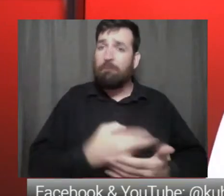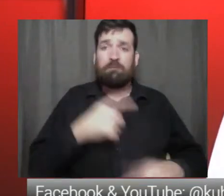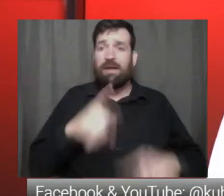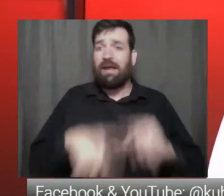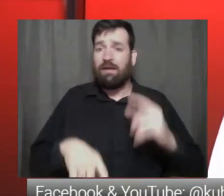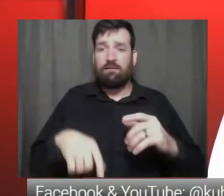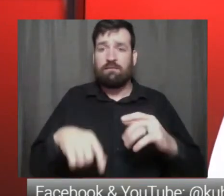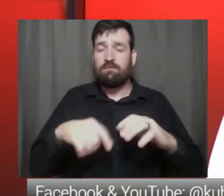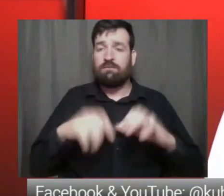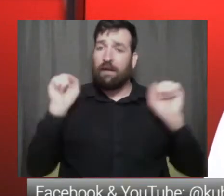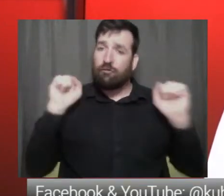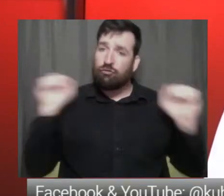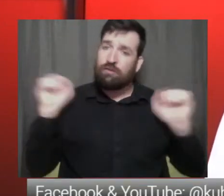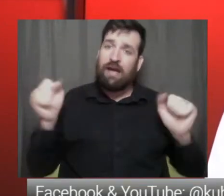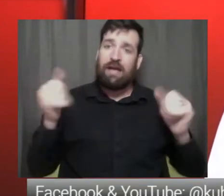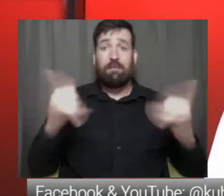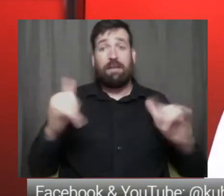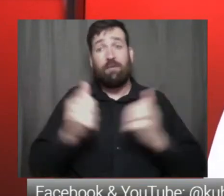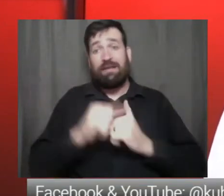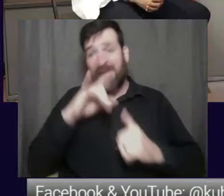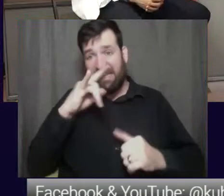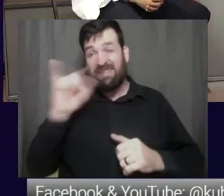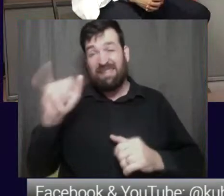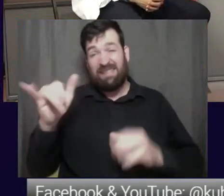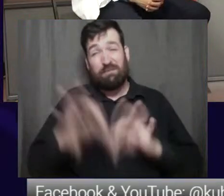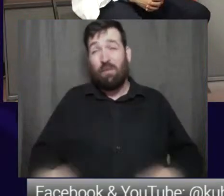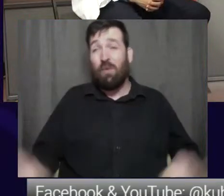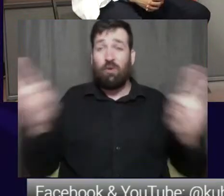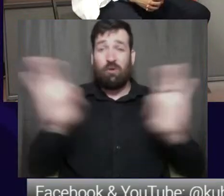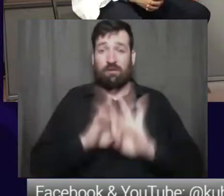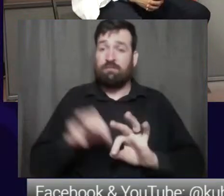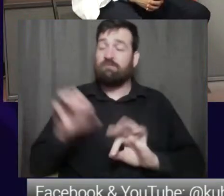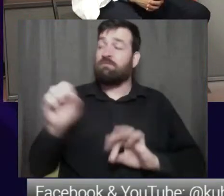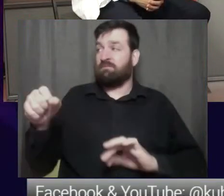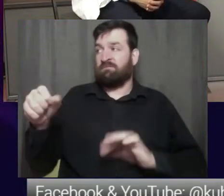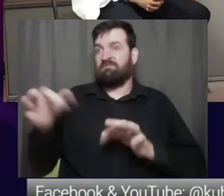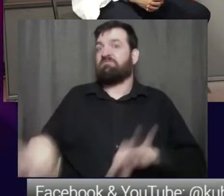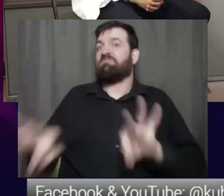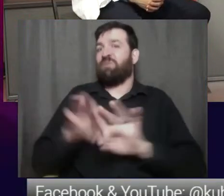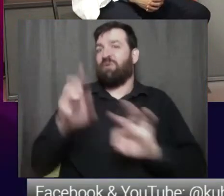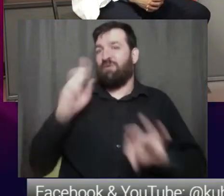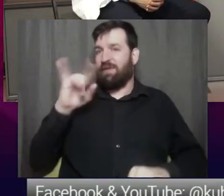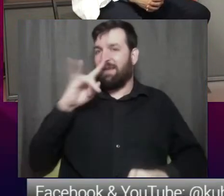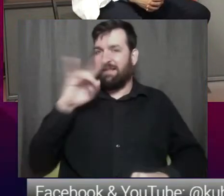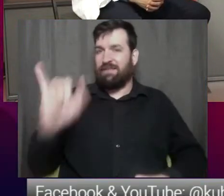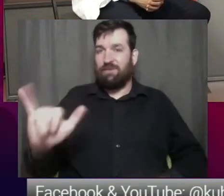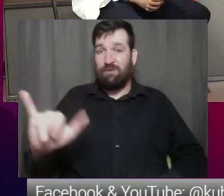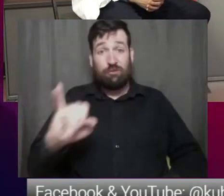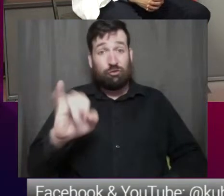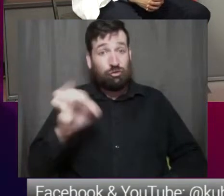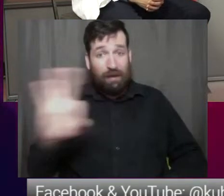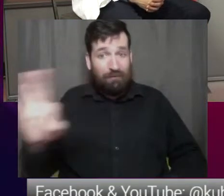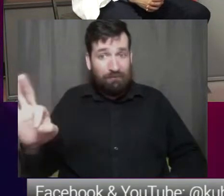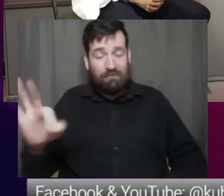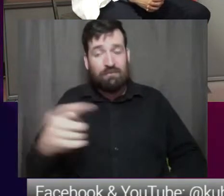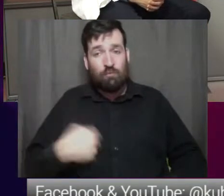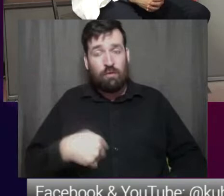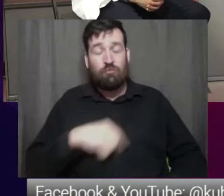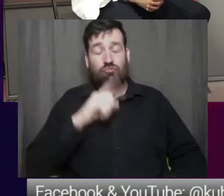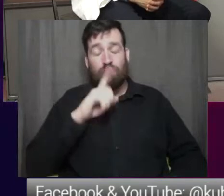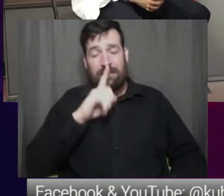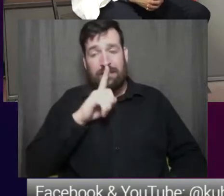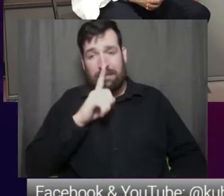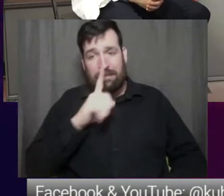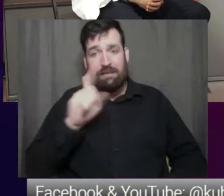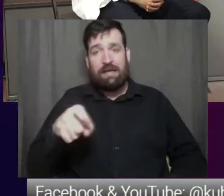or other things that are super important to him. It's super important to those kids too. Yeah. I mean, Jeff, we really had to wrangle you away from